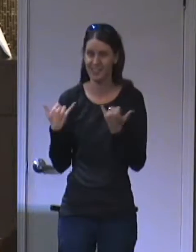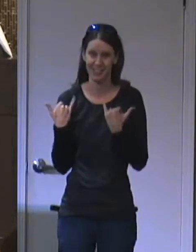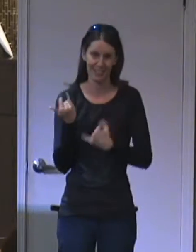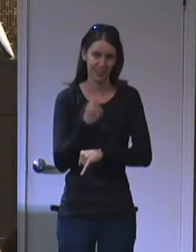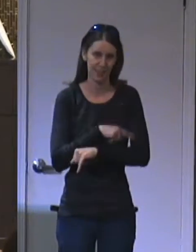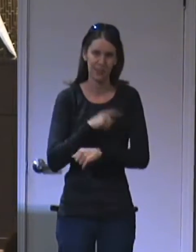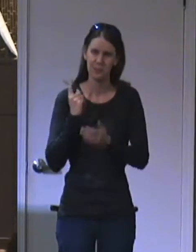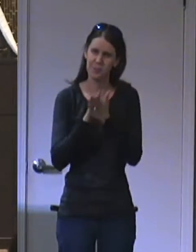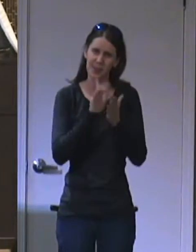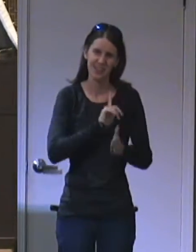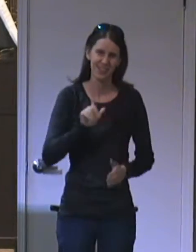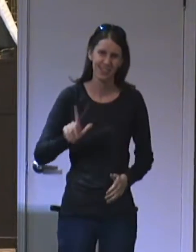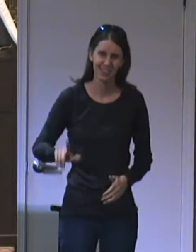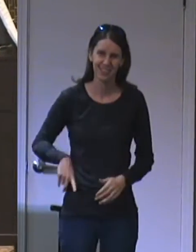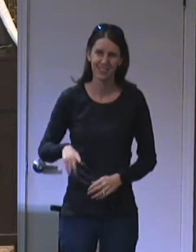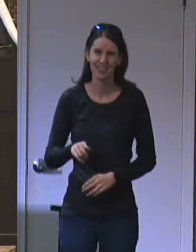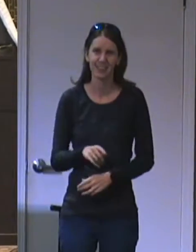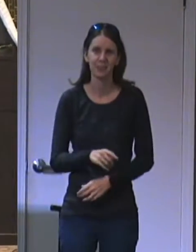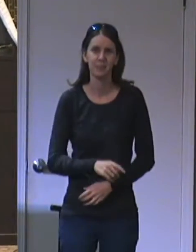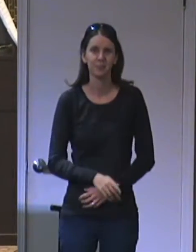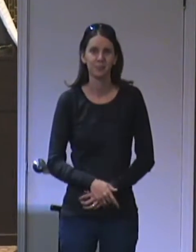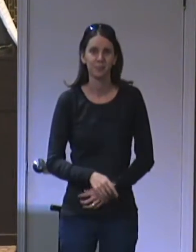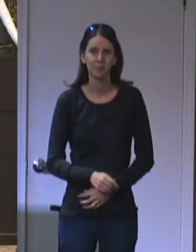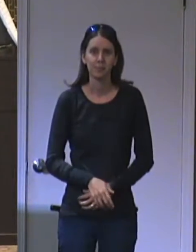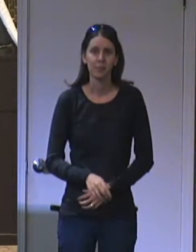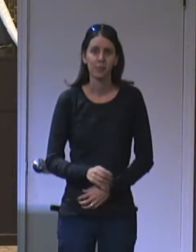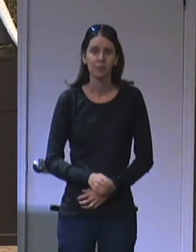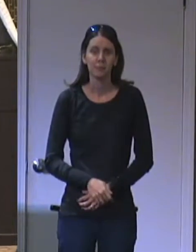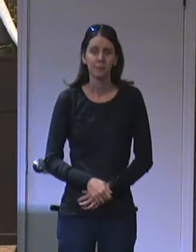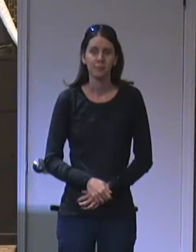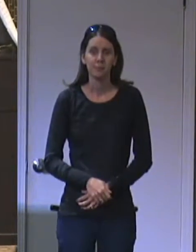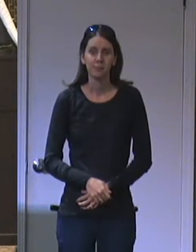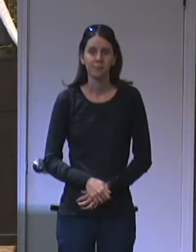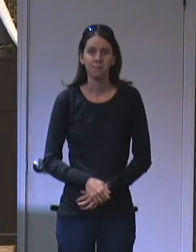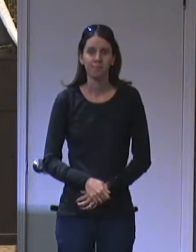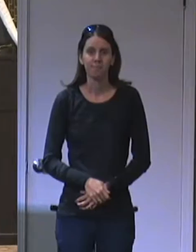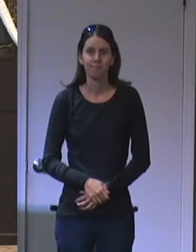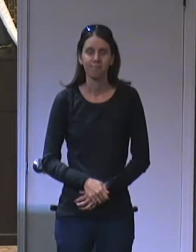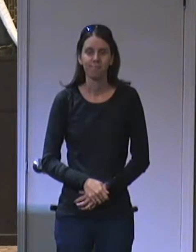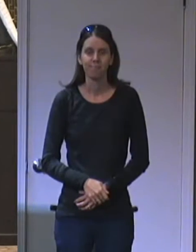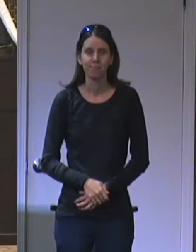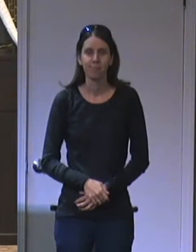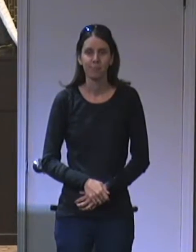today. Praise the Lord for that. We